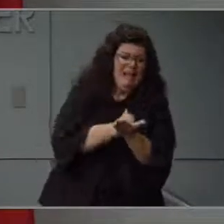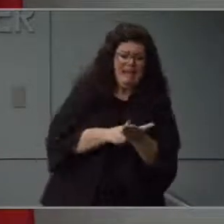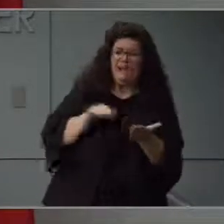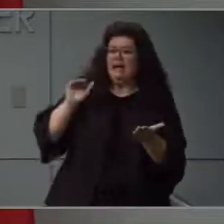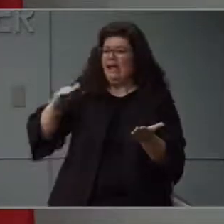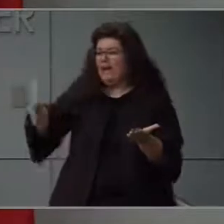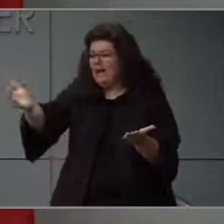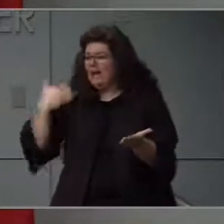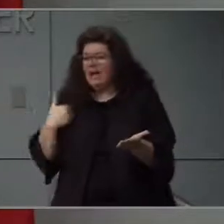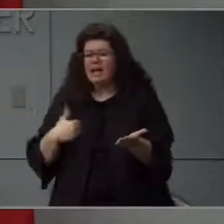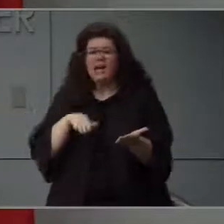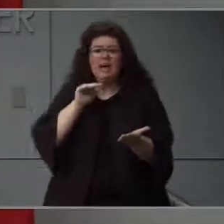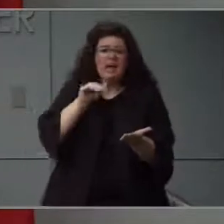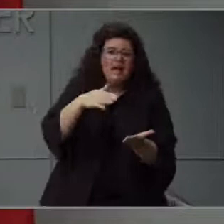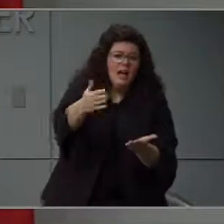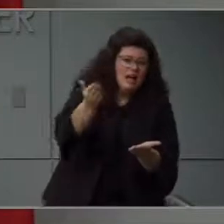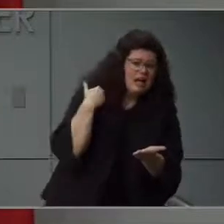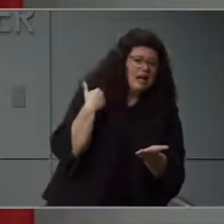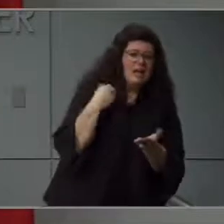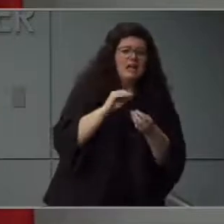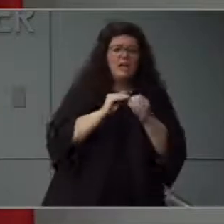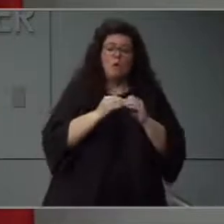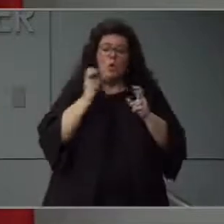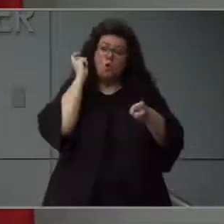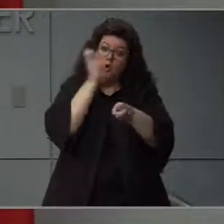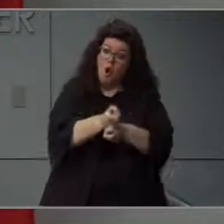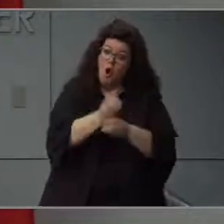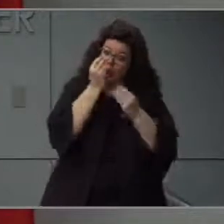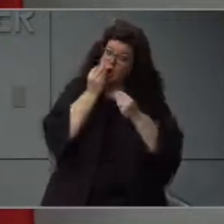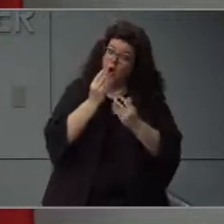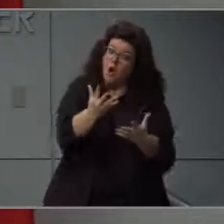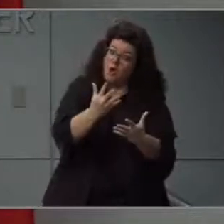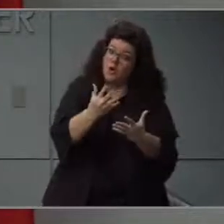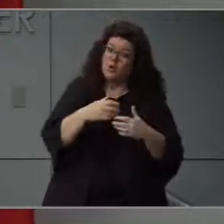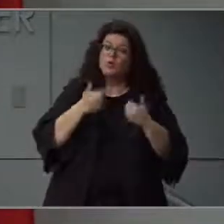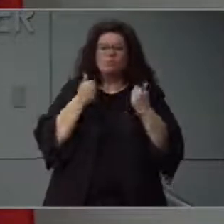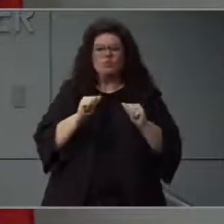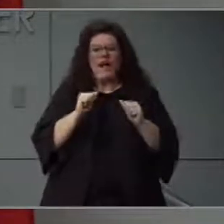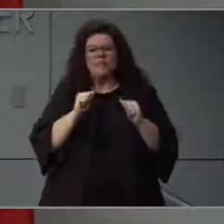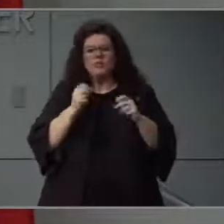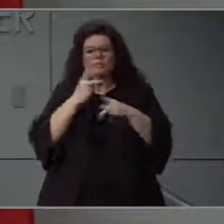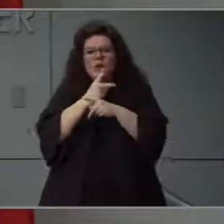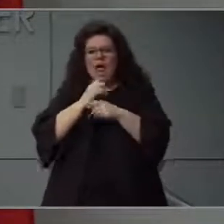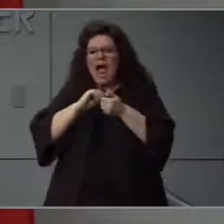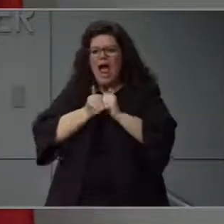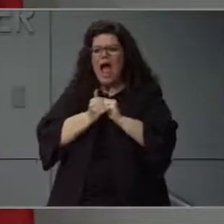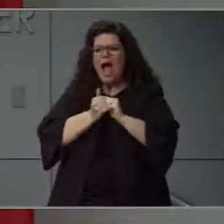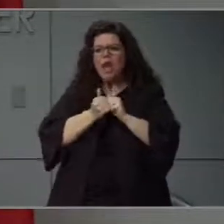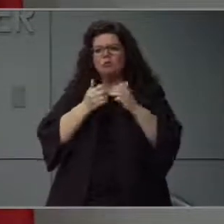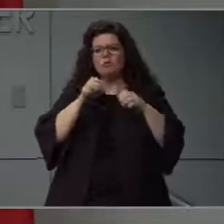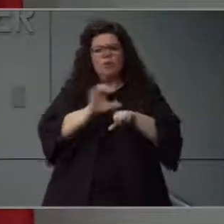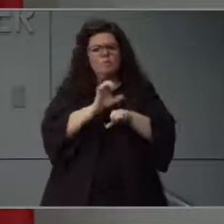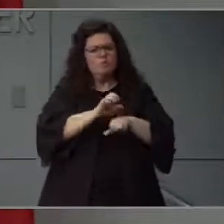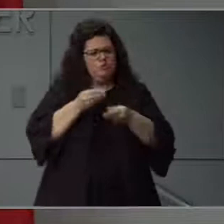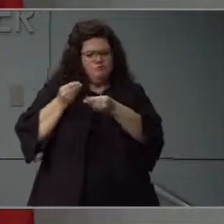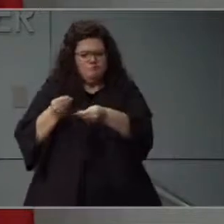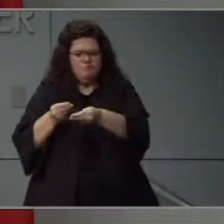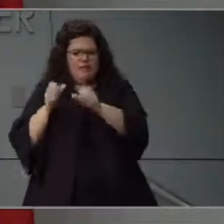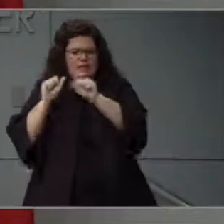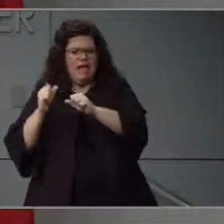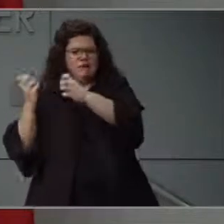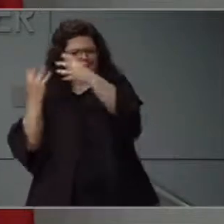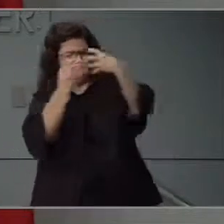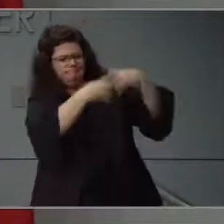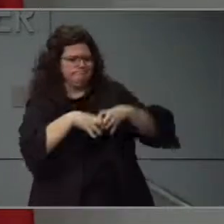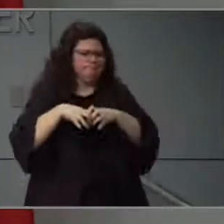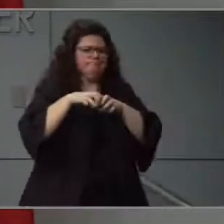routinize and automate some of that data collection. So I know it's a challenge on that side. I can't speak exactly to